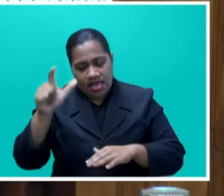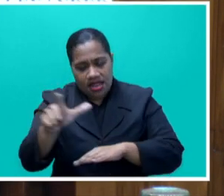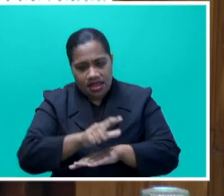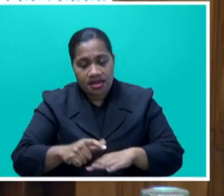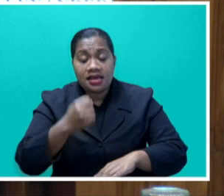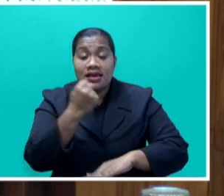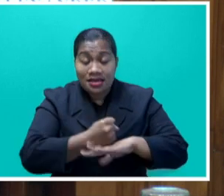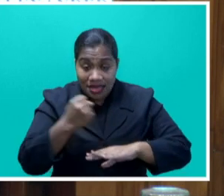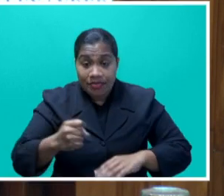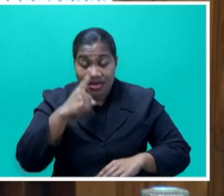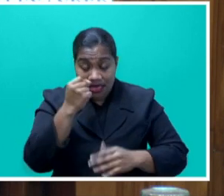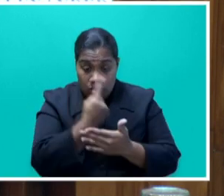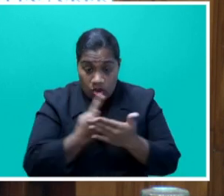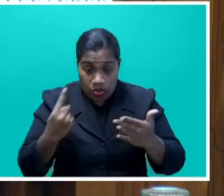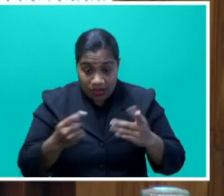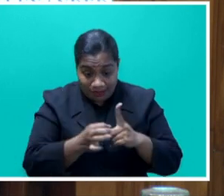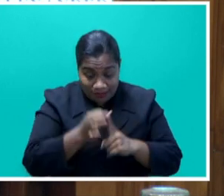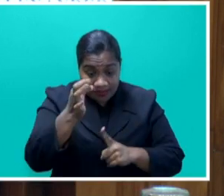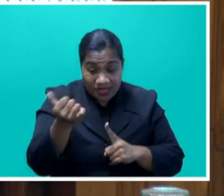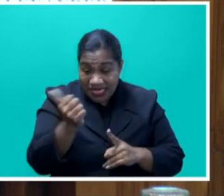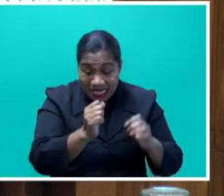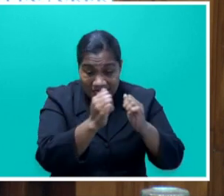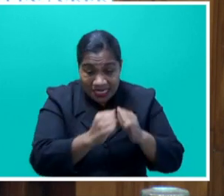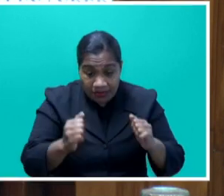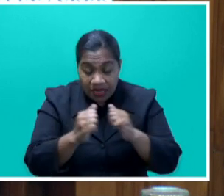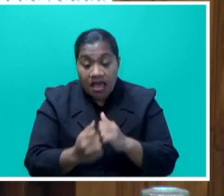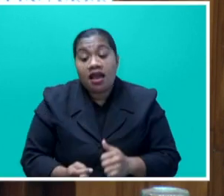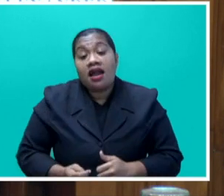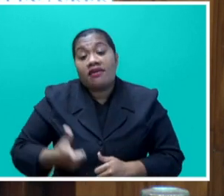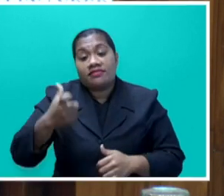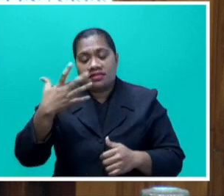any settlement after obtaining a development lease.